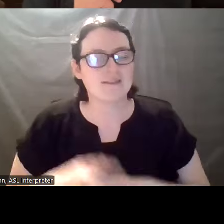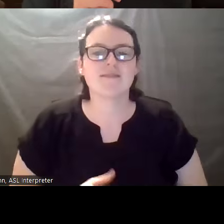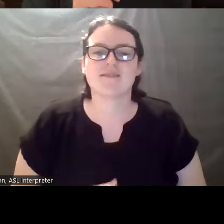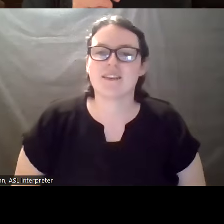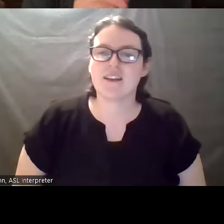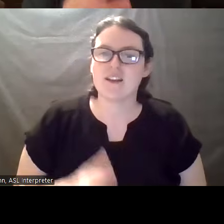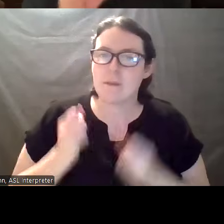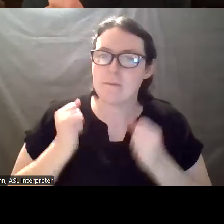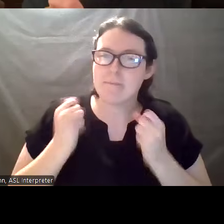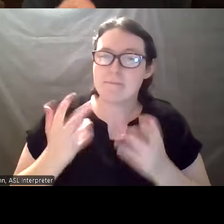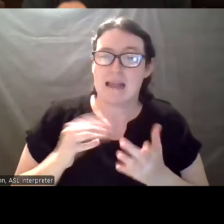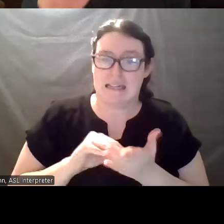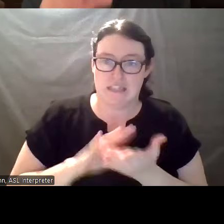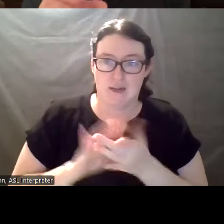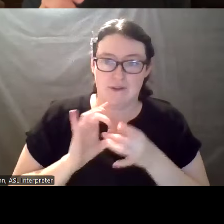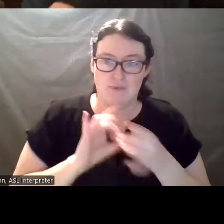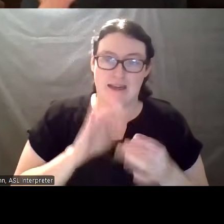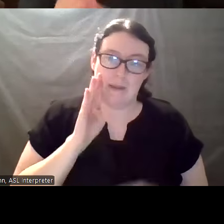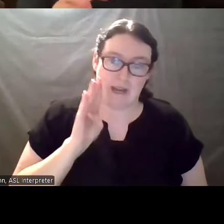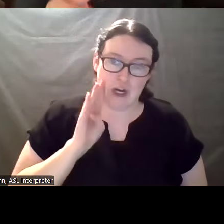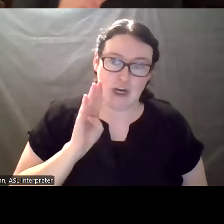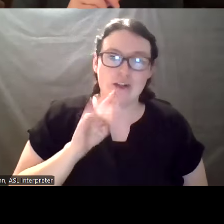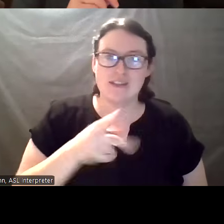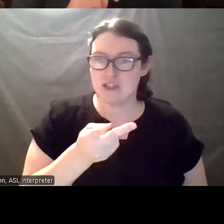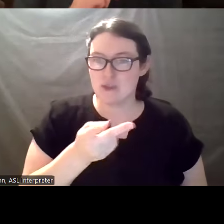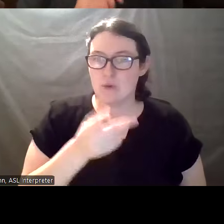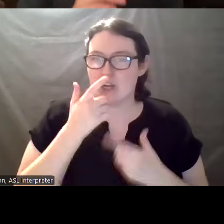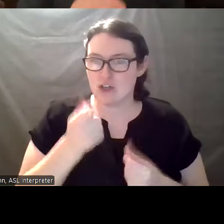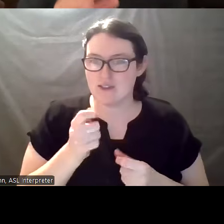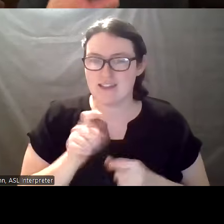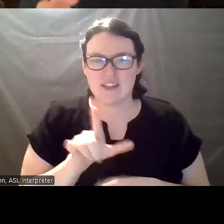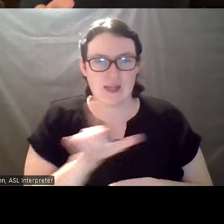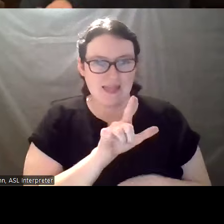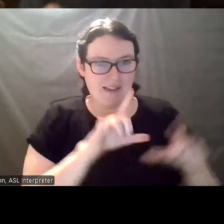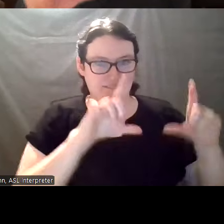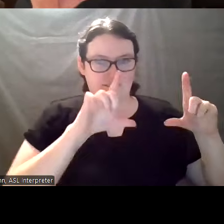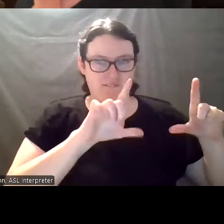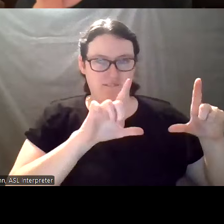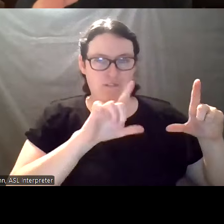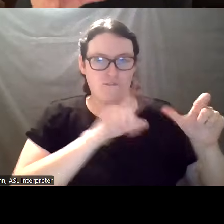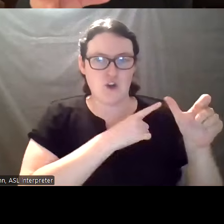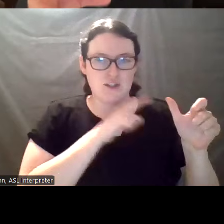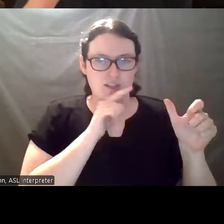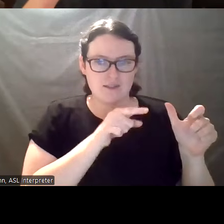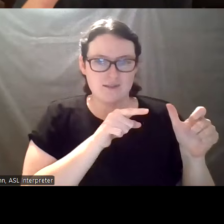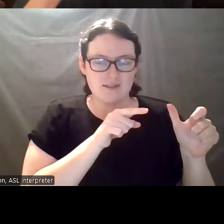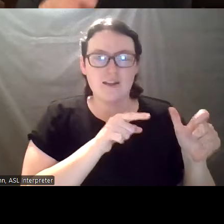of documents about beer. These particular ones, very interesting. We're going to look at the one on the left in particular. What this is